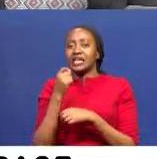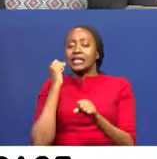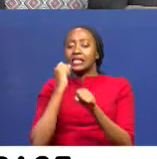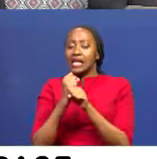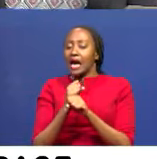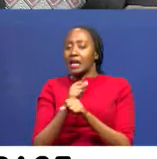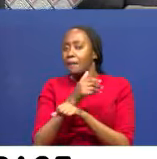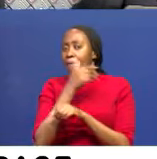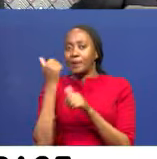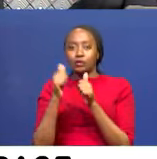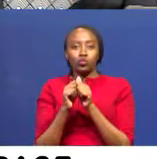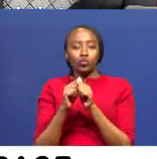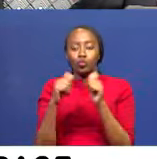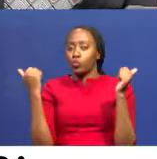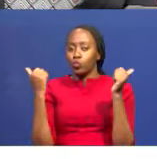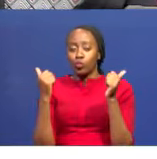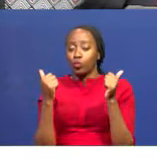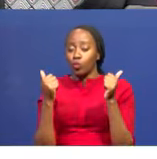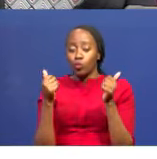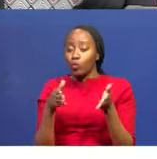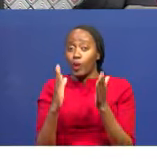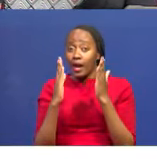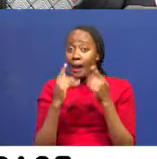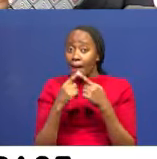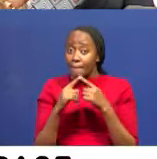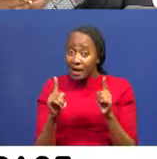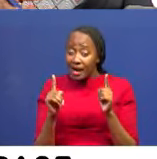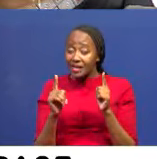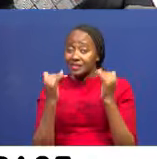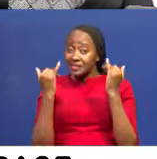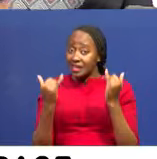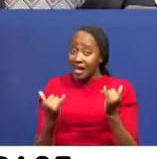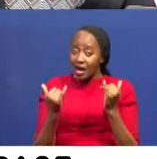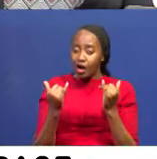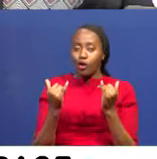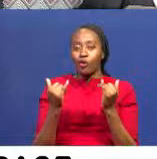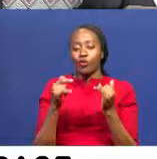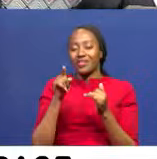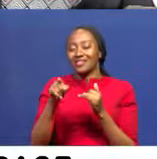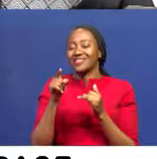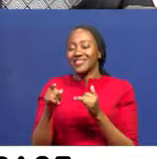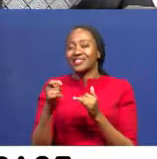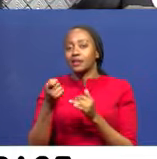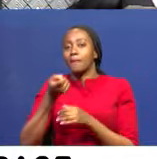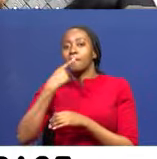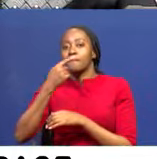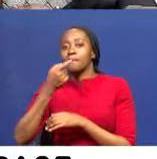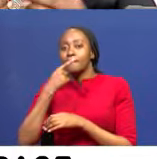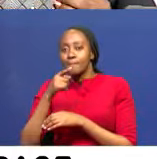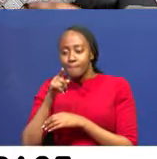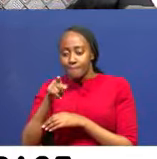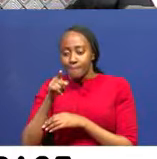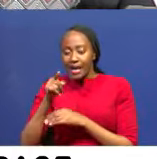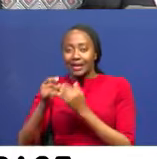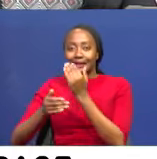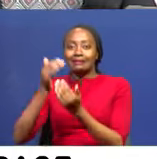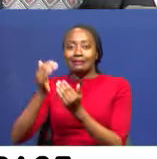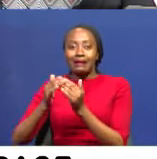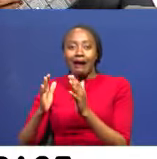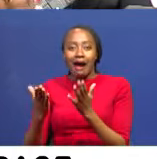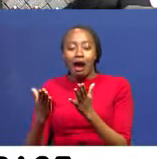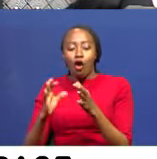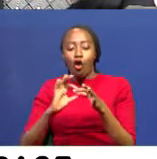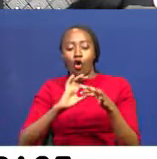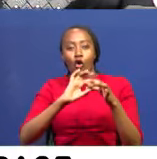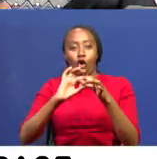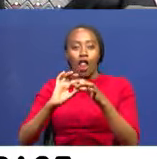in a better way. So when it comes to now the actual prescription handling, you're finding that there's a lot of collaboration between